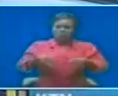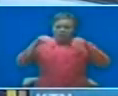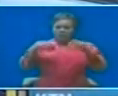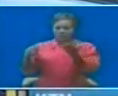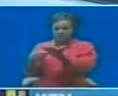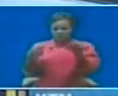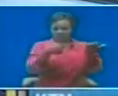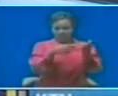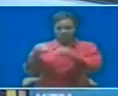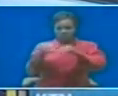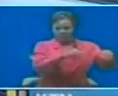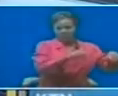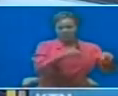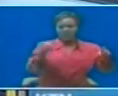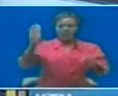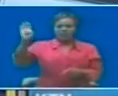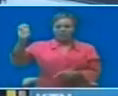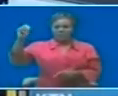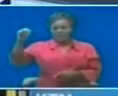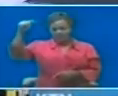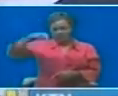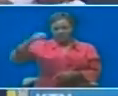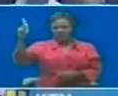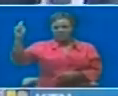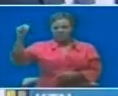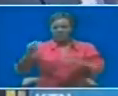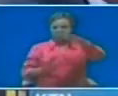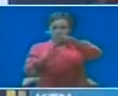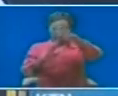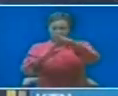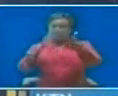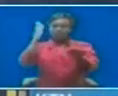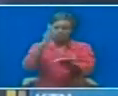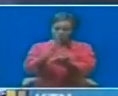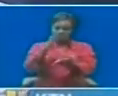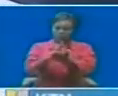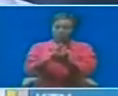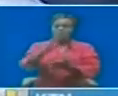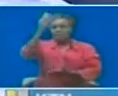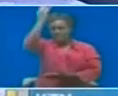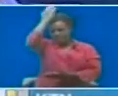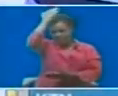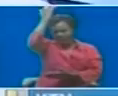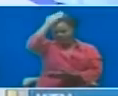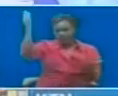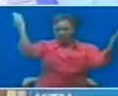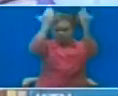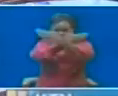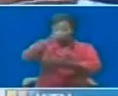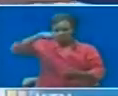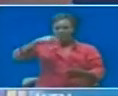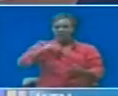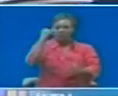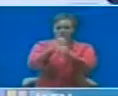TV migration. I'm Ben Kitili, and this is KTN Prime. Indeed, Ben. It is Monday, so tonight we have Job